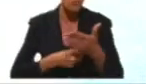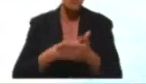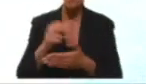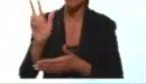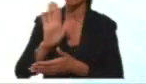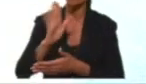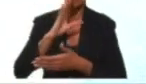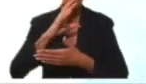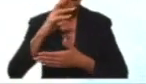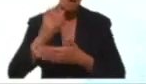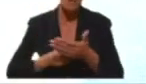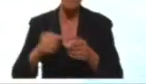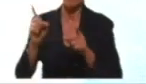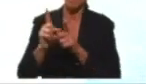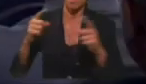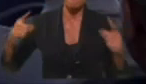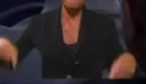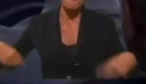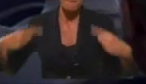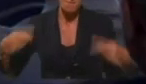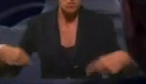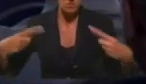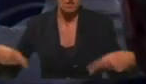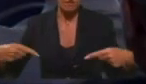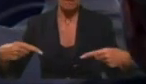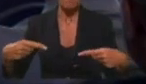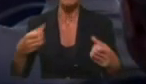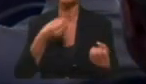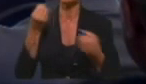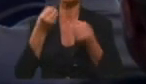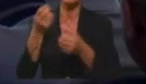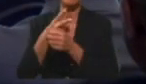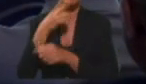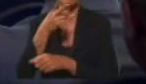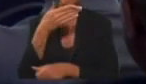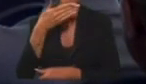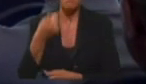but because the city is not accessible to them. Next slide,